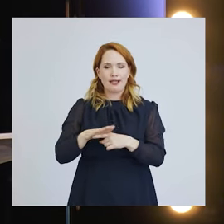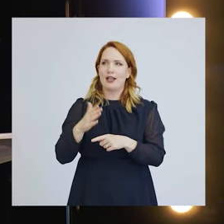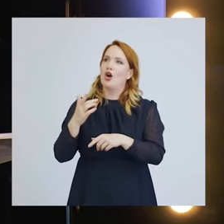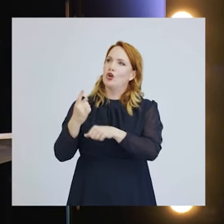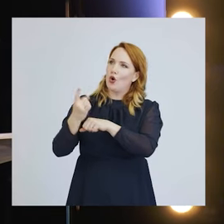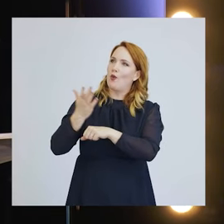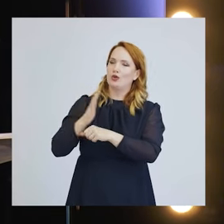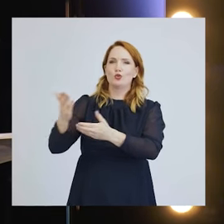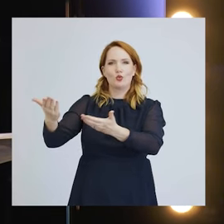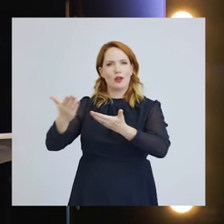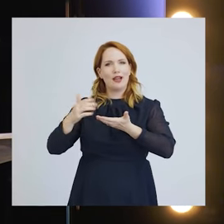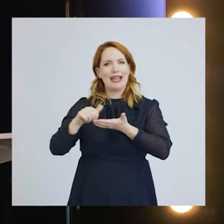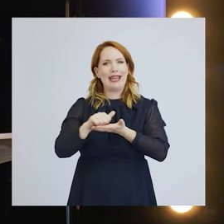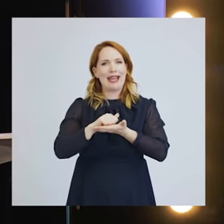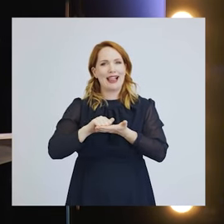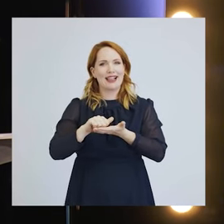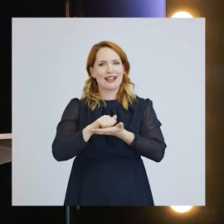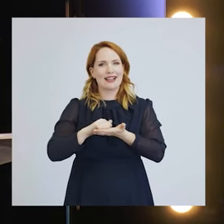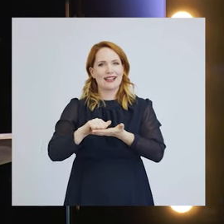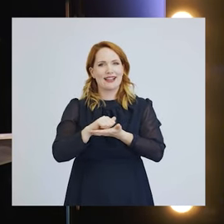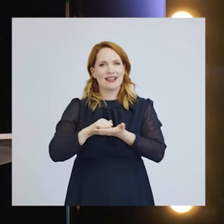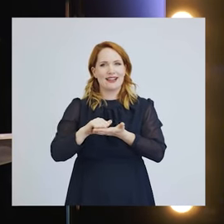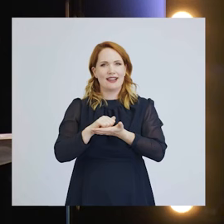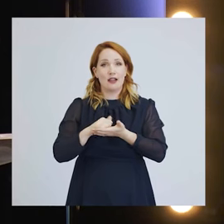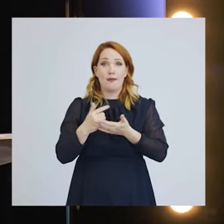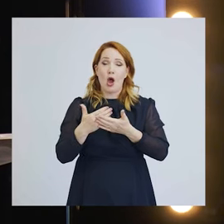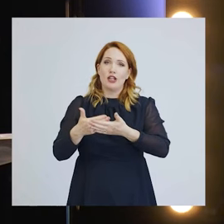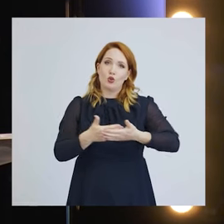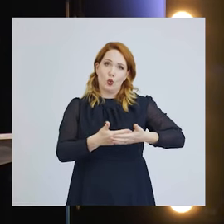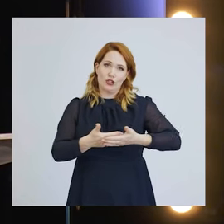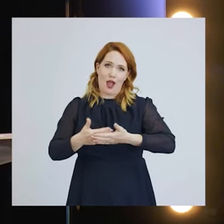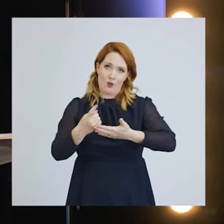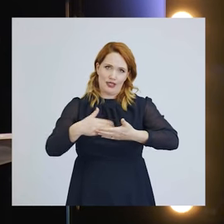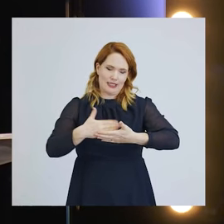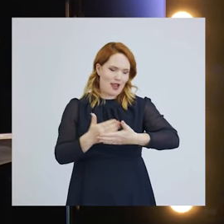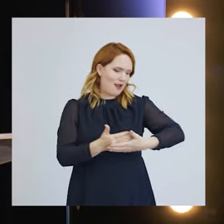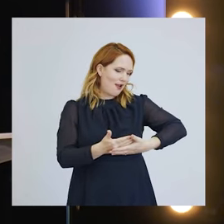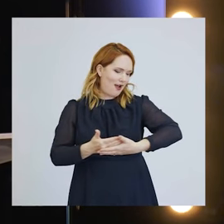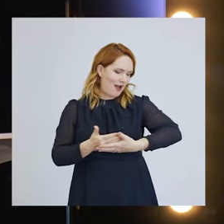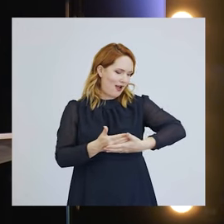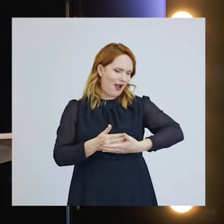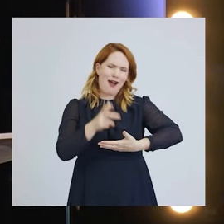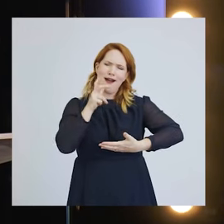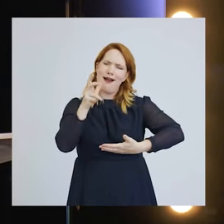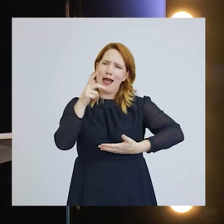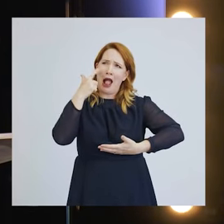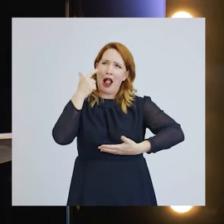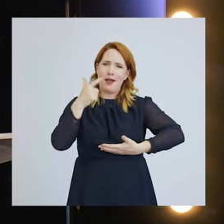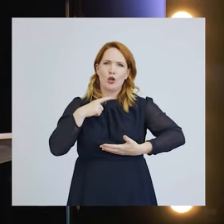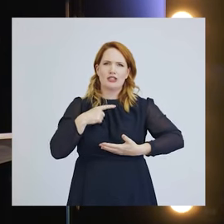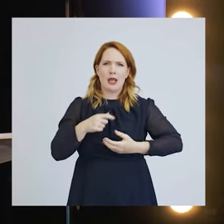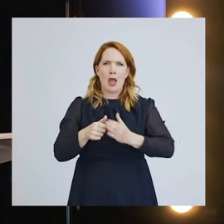weakness. And yet there was the very place God wanted to come into and bring healing. In fact, I was holding Thea one day and she